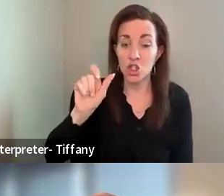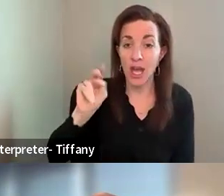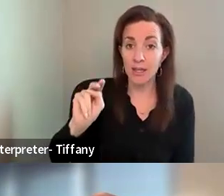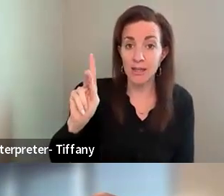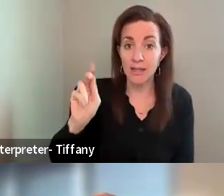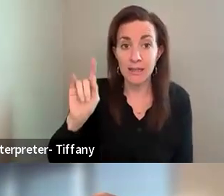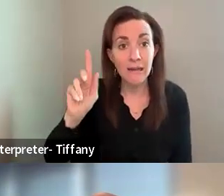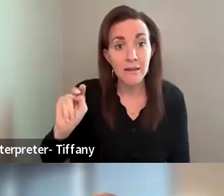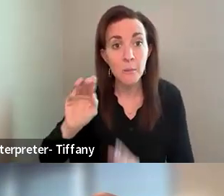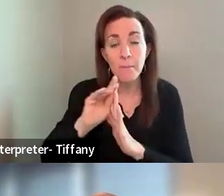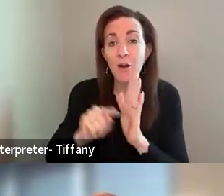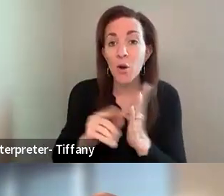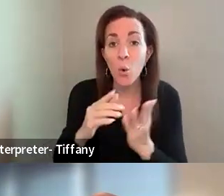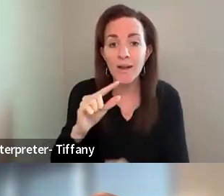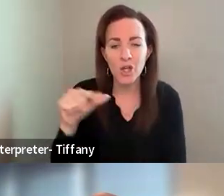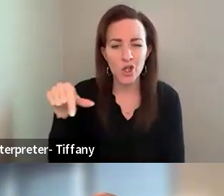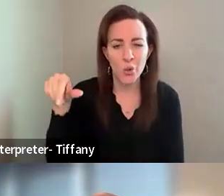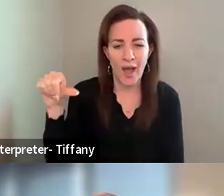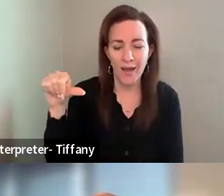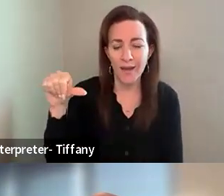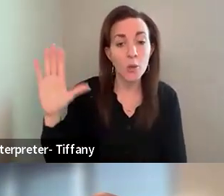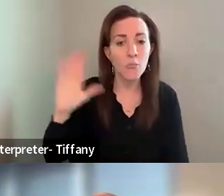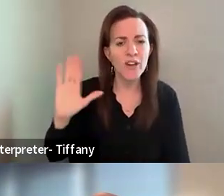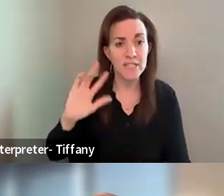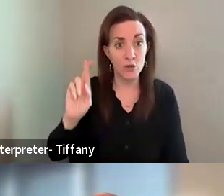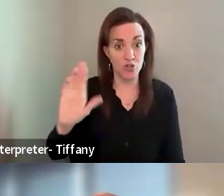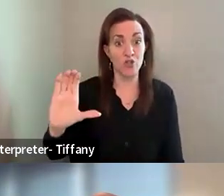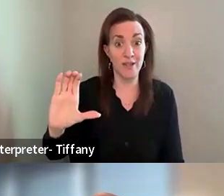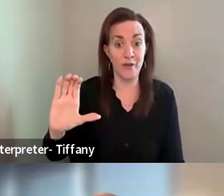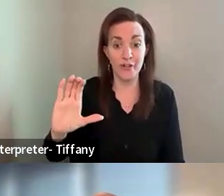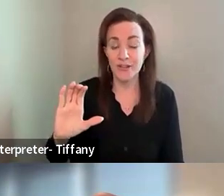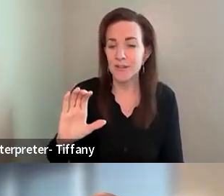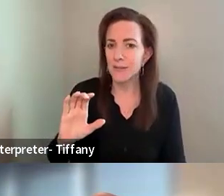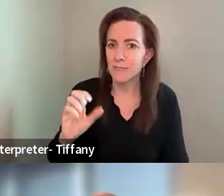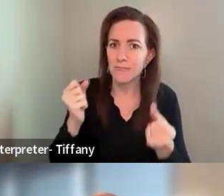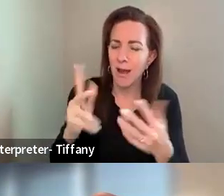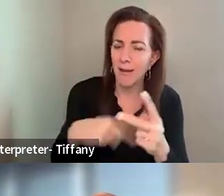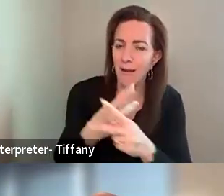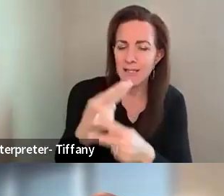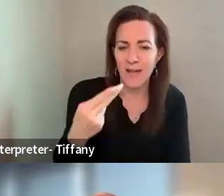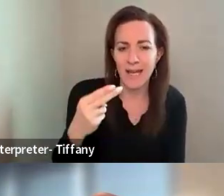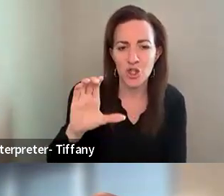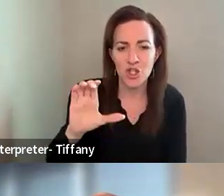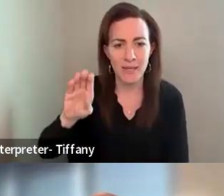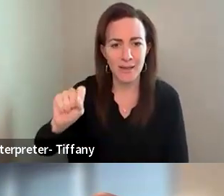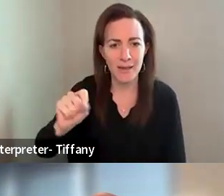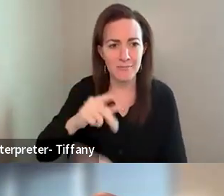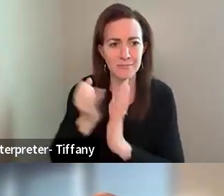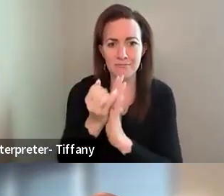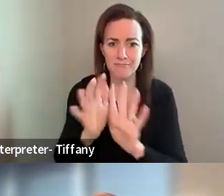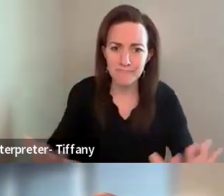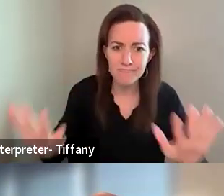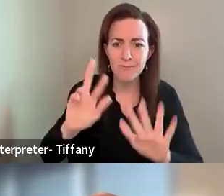have backgrounds in quality assurance previously at a regional center, many kinds of HCBS projects with regional centers across the